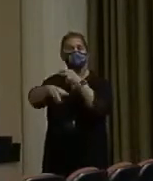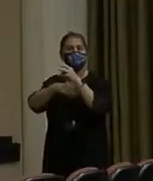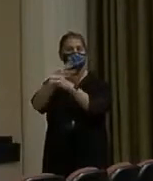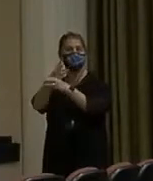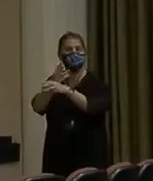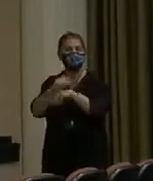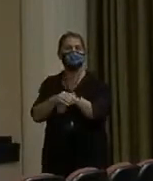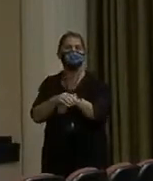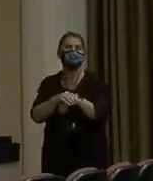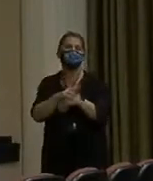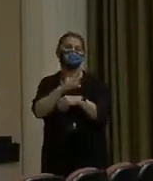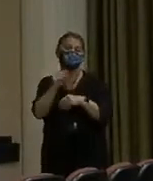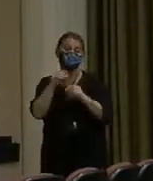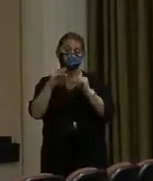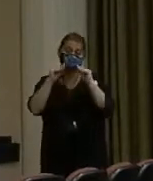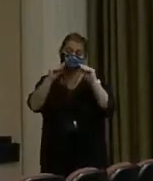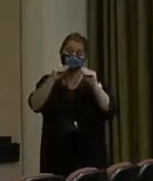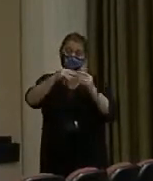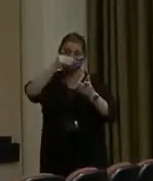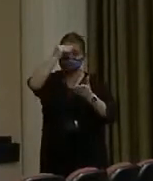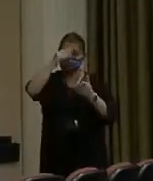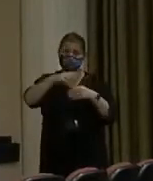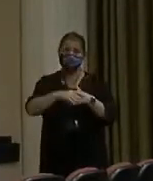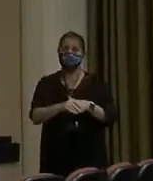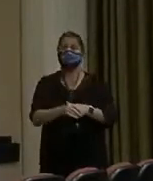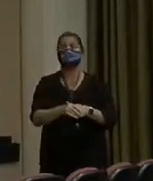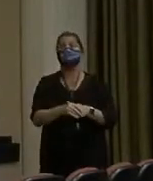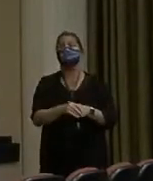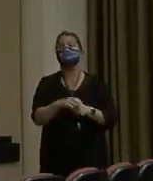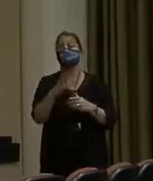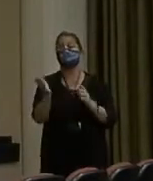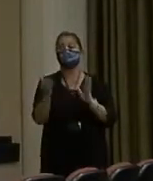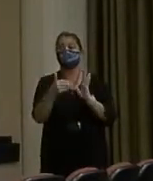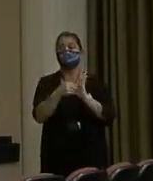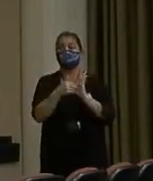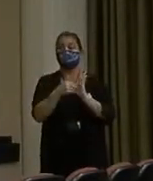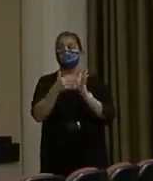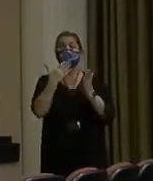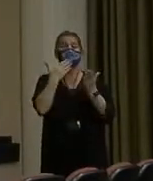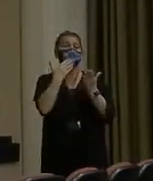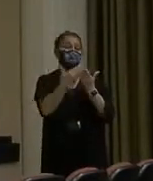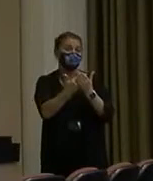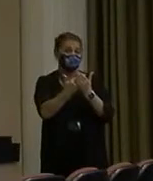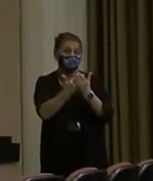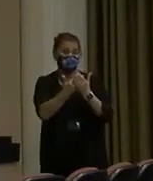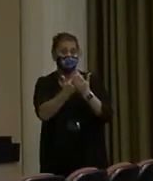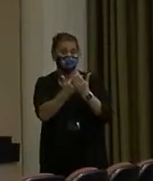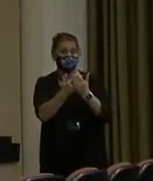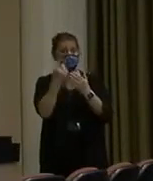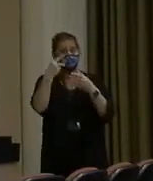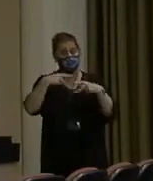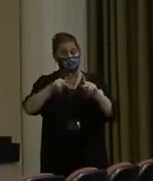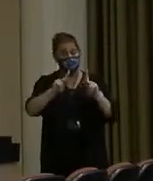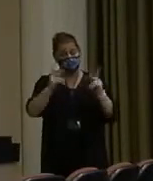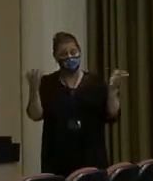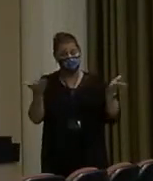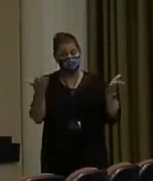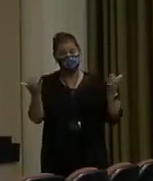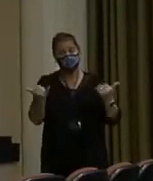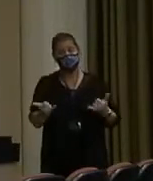and also to our students? And so once again, thank you for letting us be